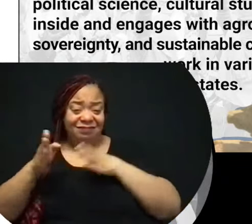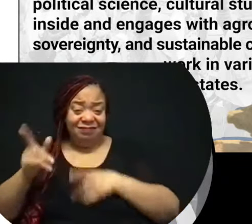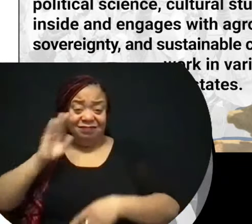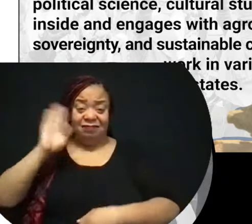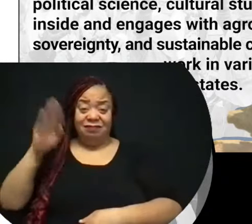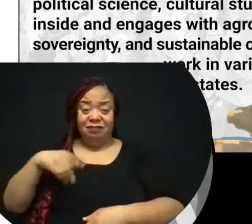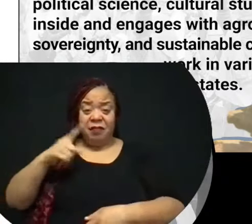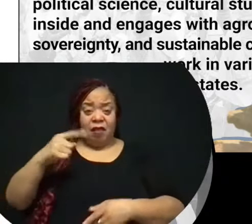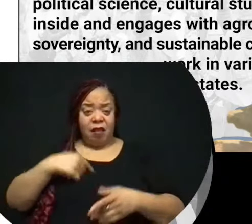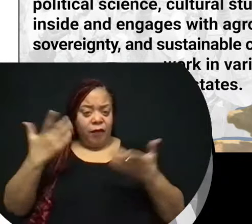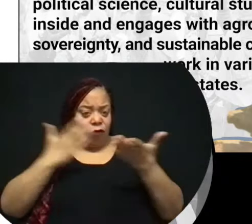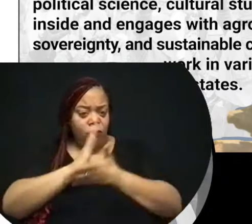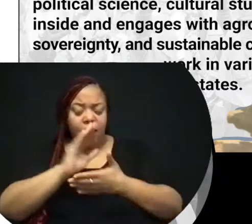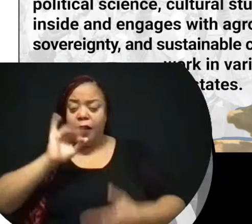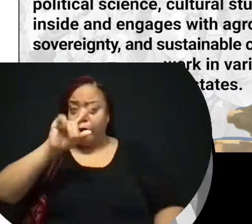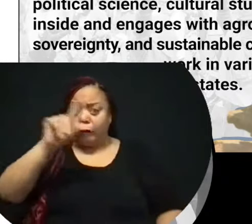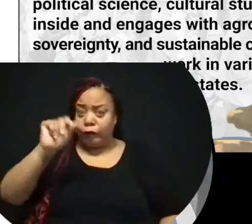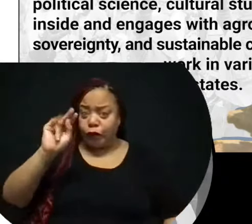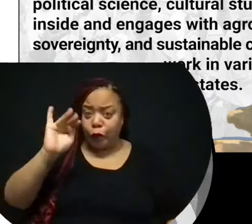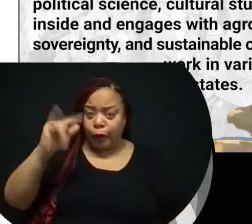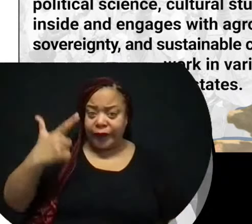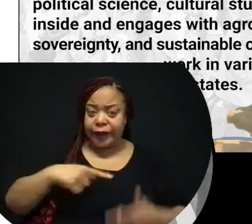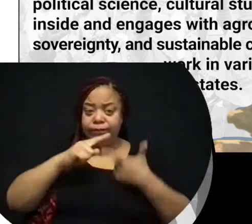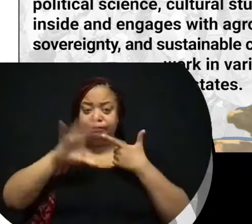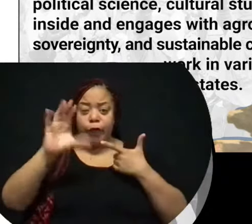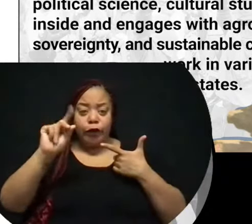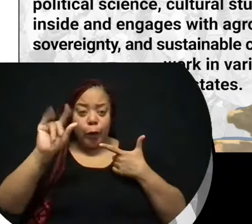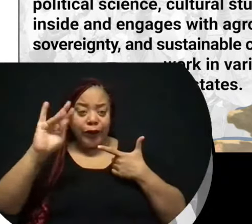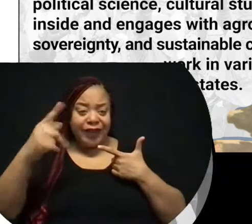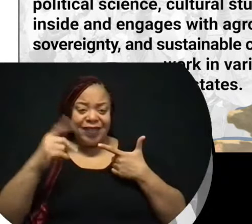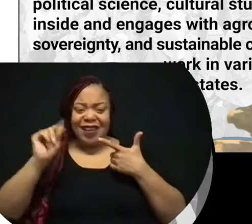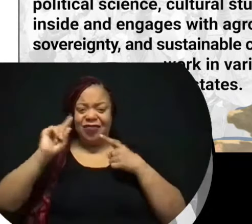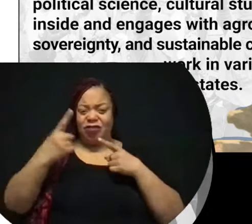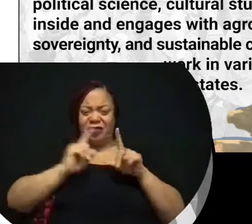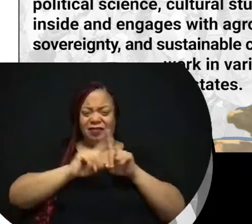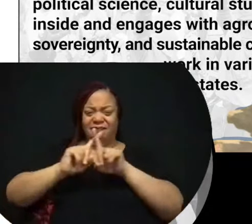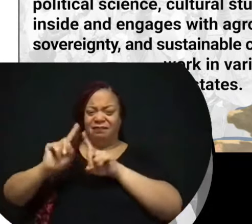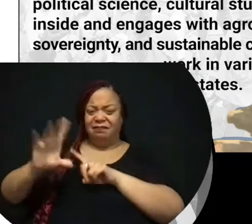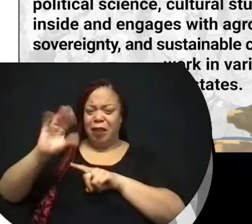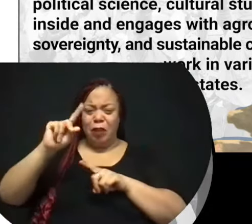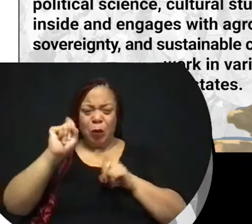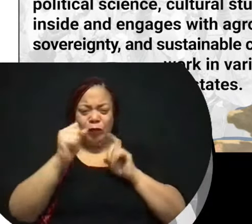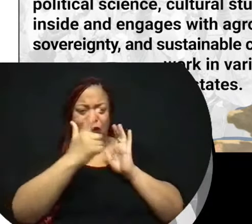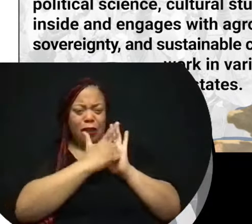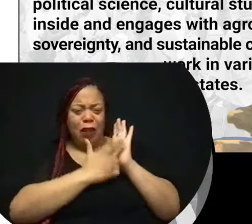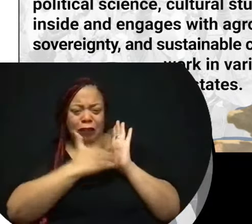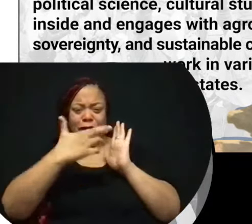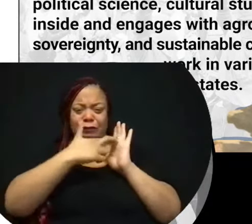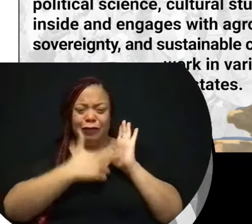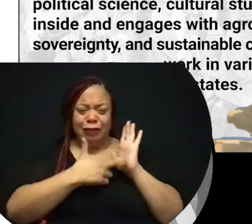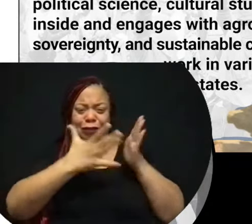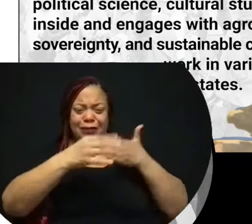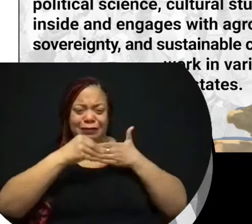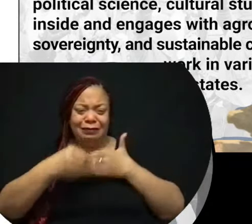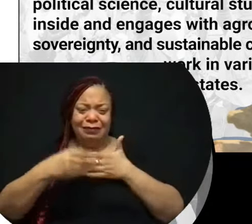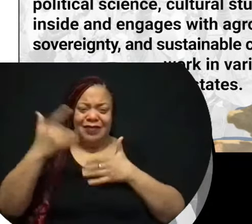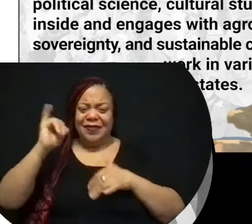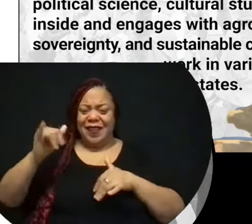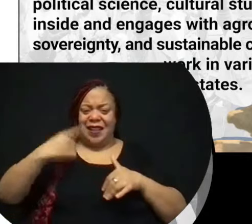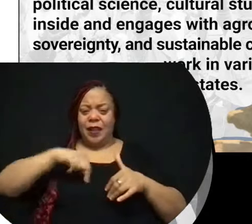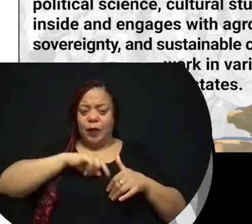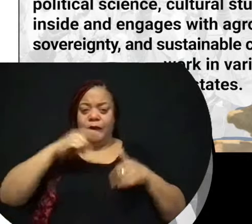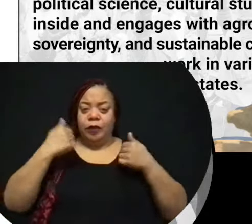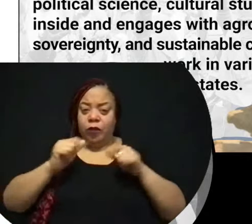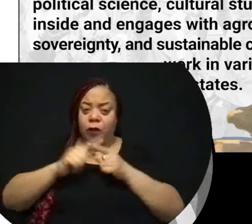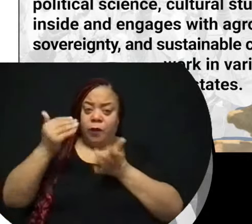those barriers. You know what I'm saying? We gotta really, really just take back, you know what I'm saying, our right,